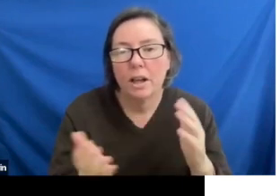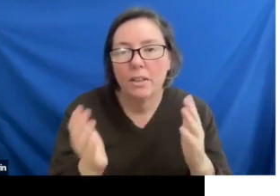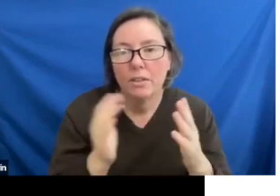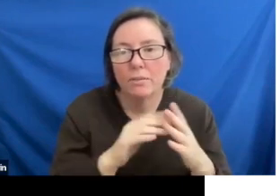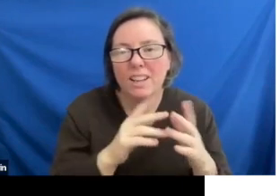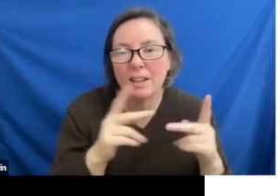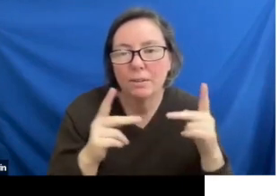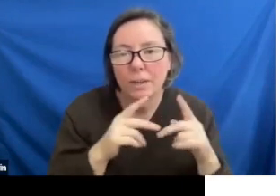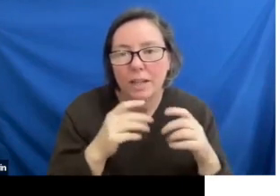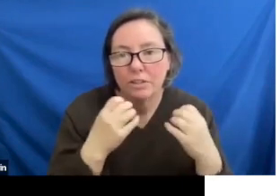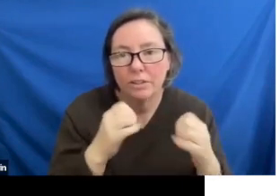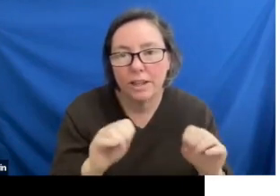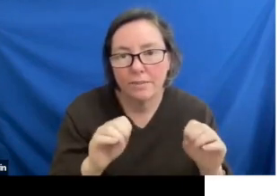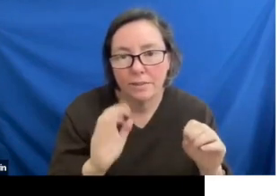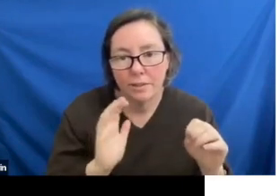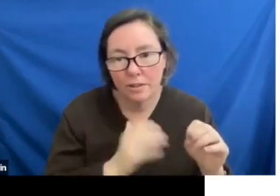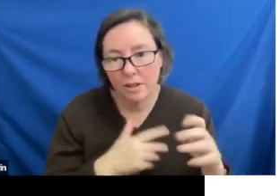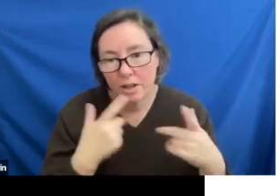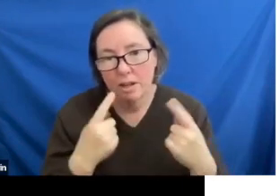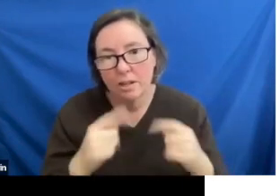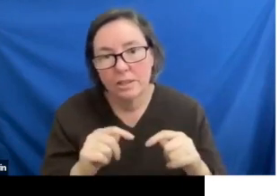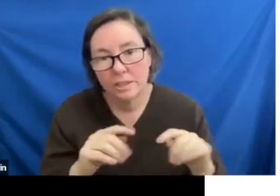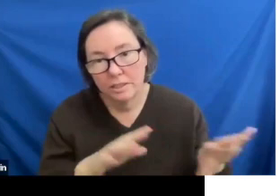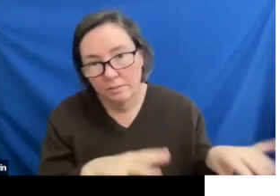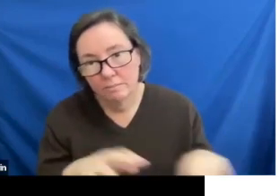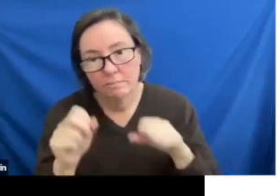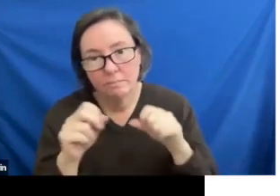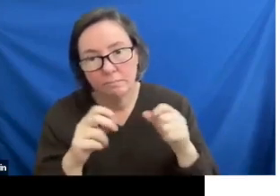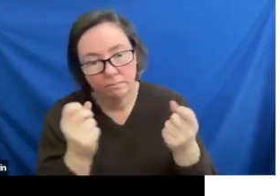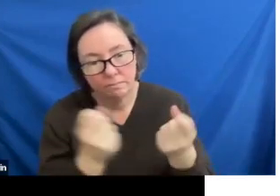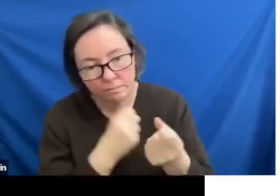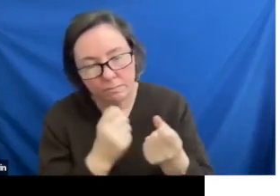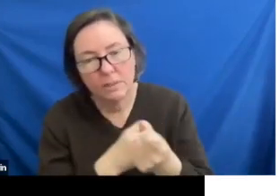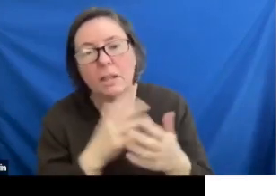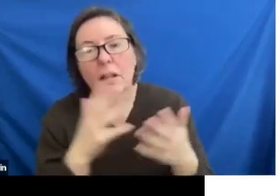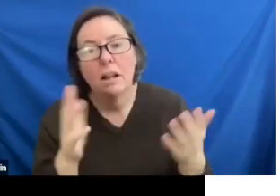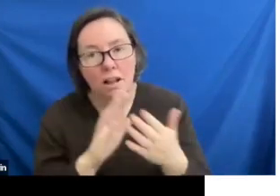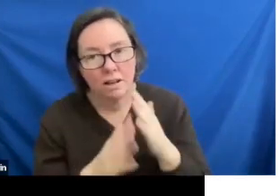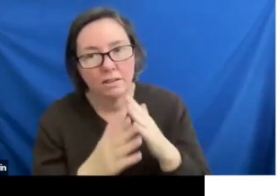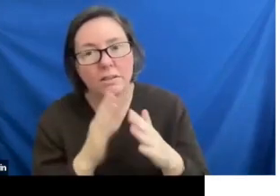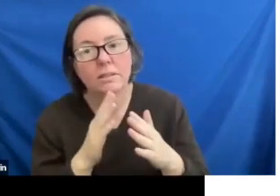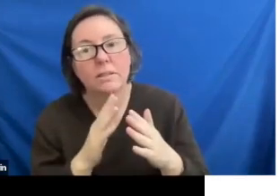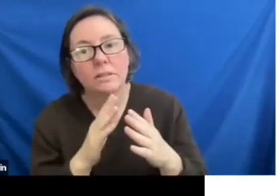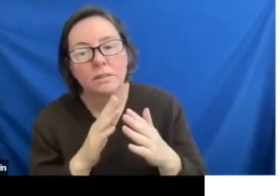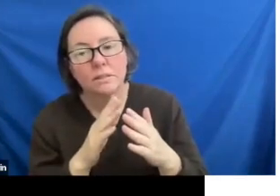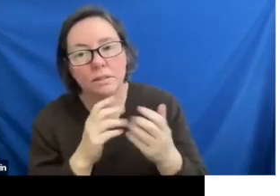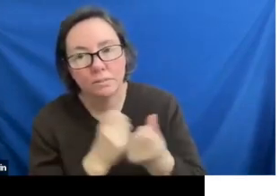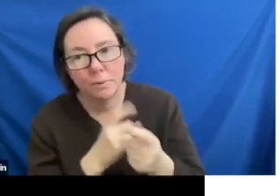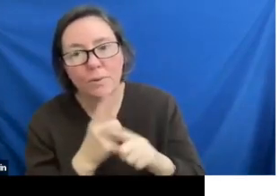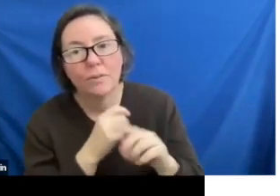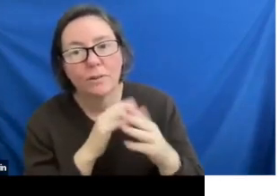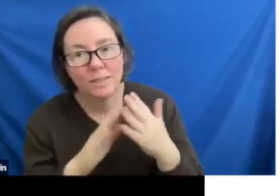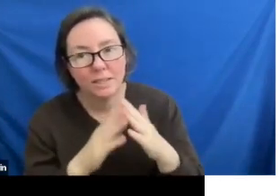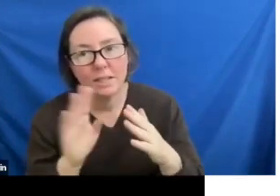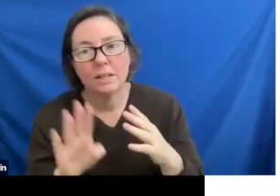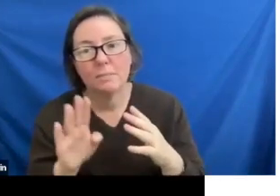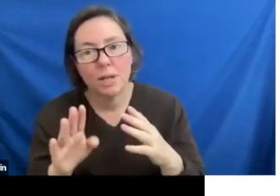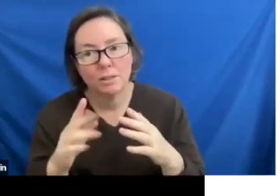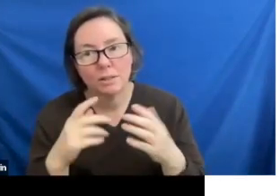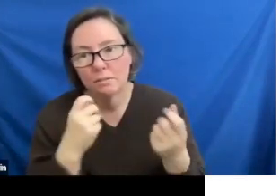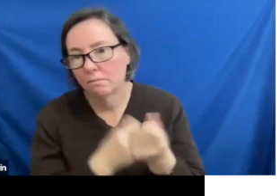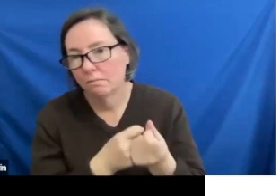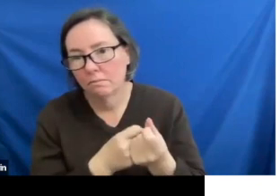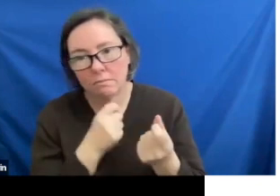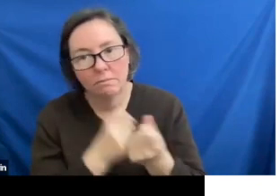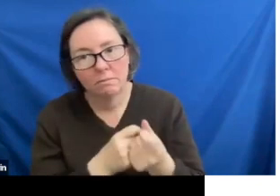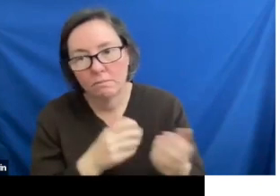that our team undertook. There was a tremendous amount of support from the city of Boston and in our work in